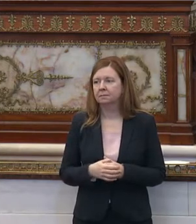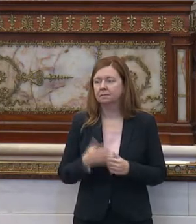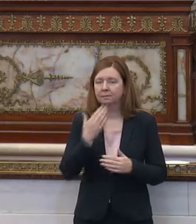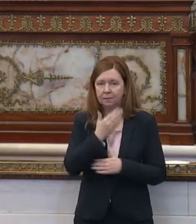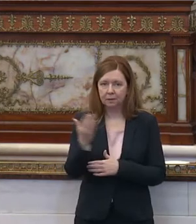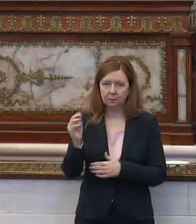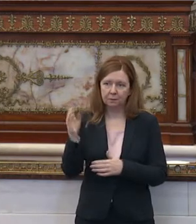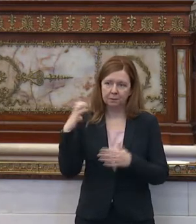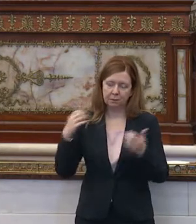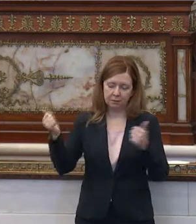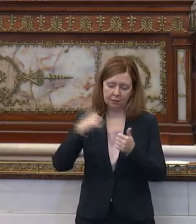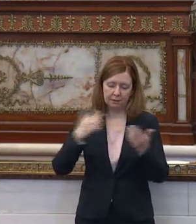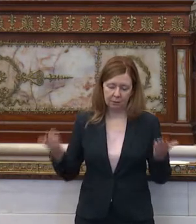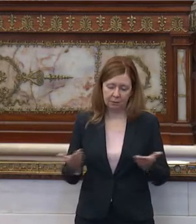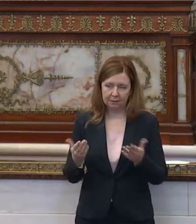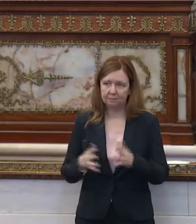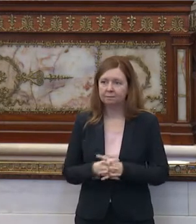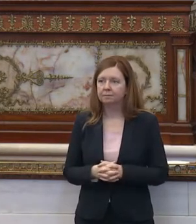Good morning, Mr. Chair. I'm present.